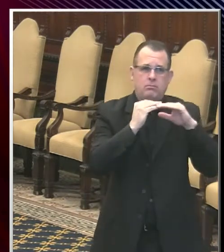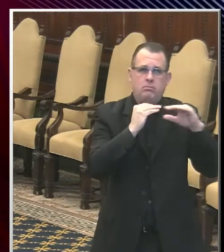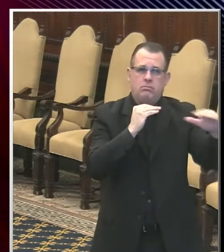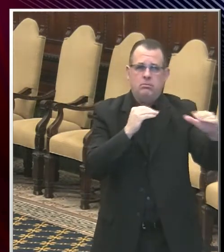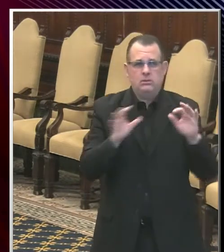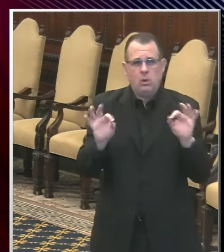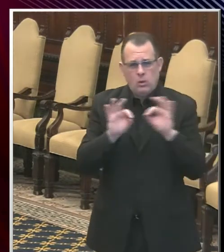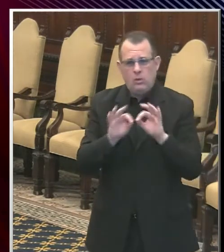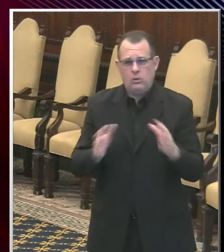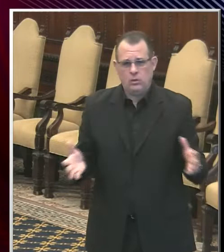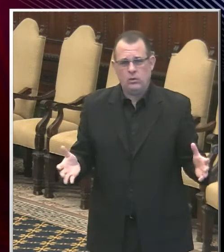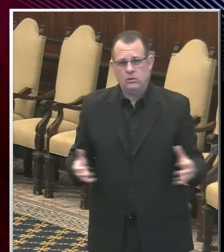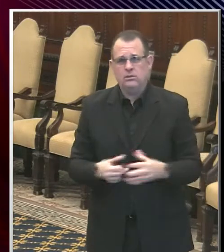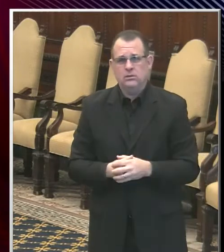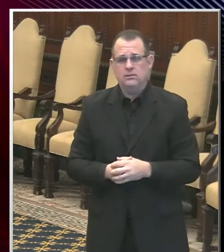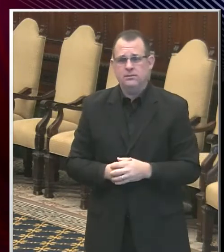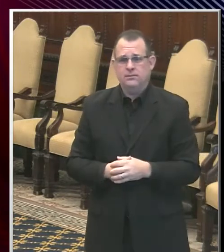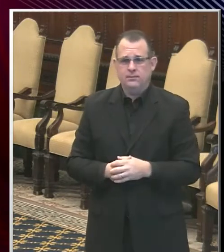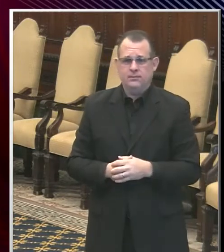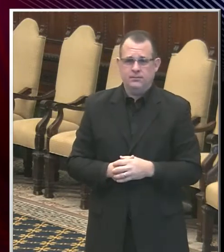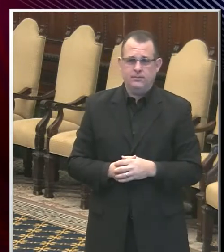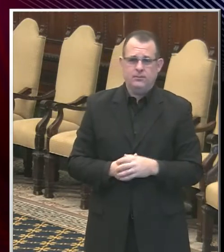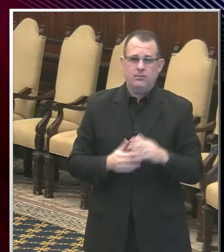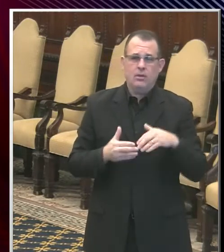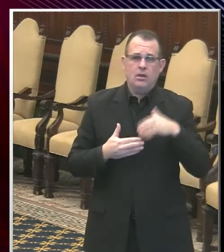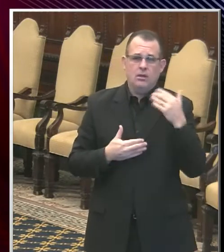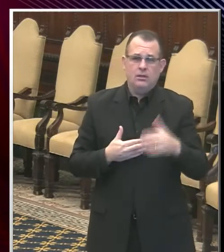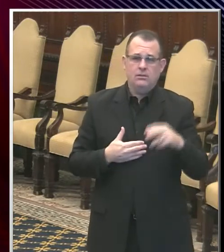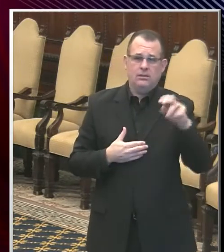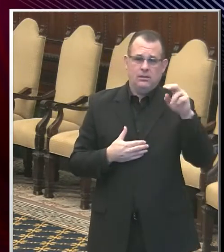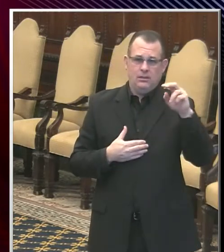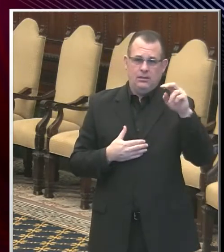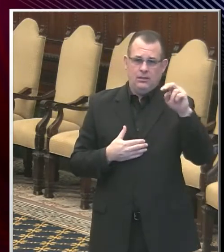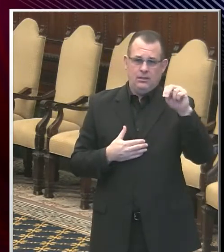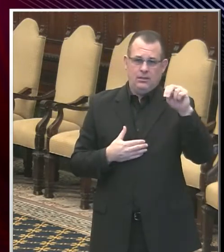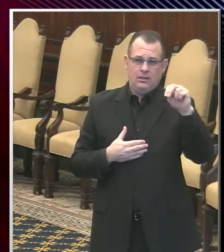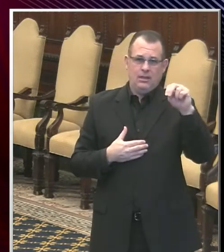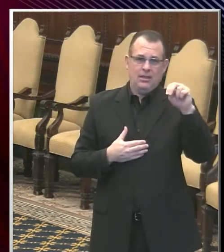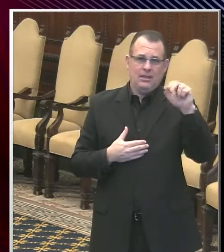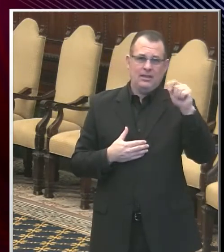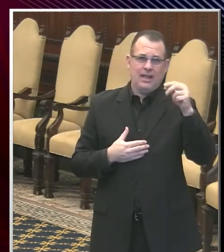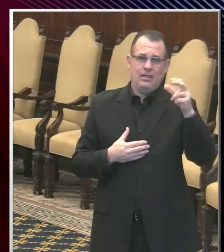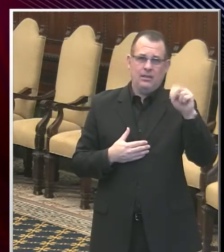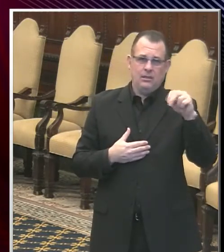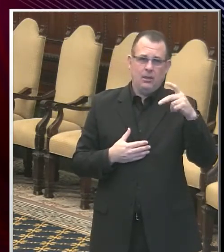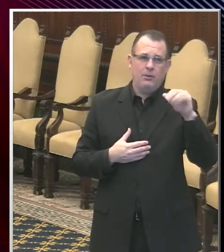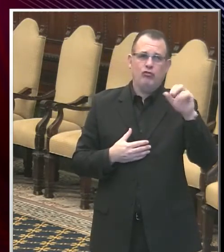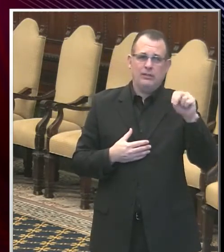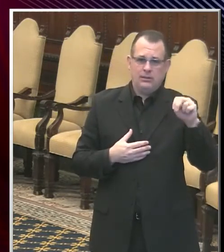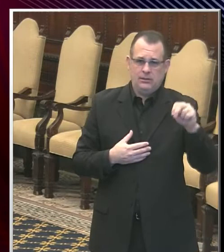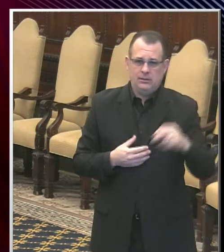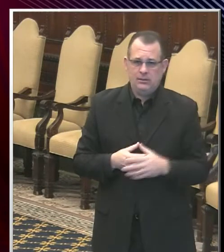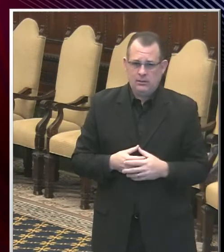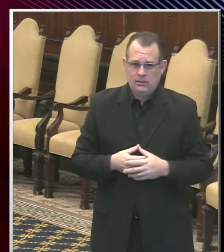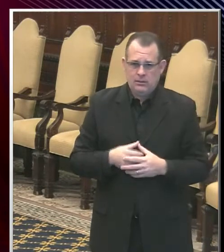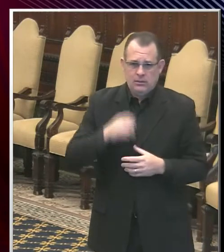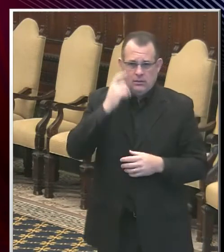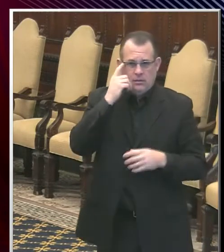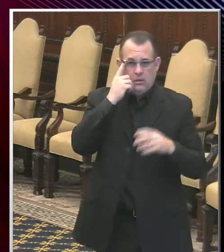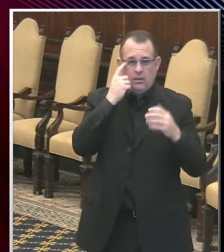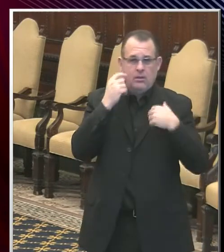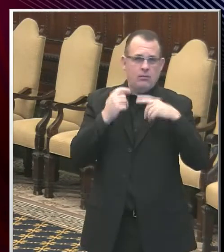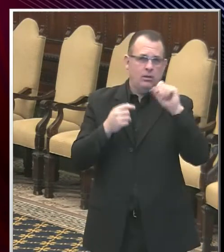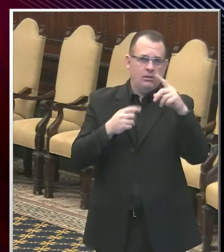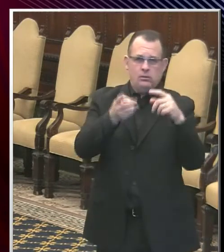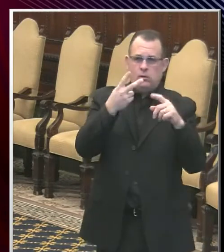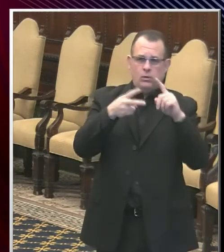Howard. We go to Jason Peters of Philly Weekly. Hello, just wanted to ask two quick questions about